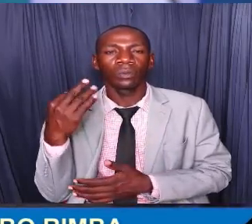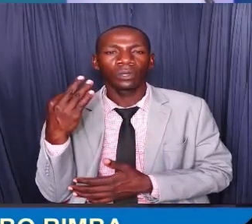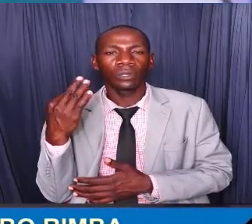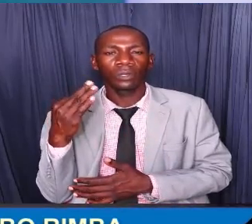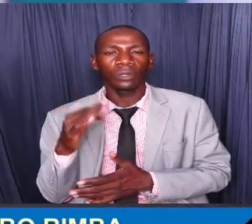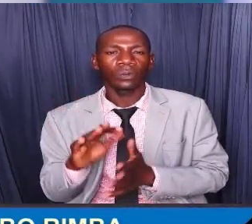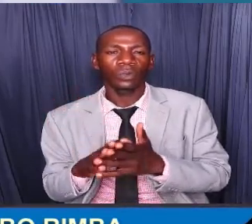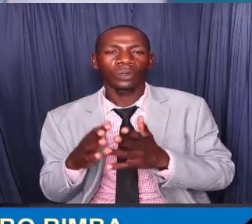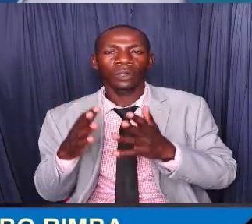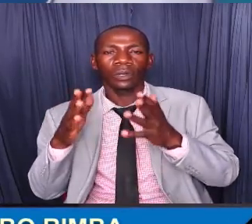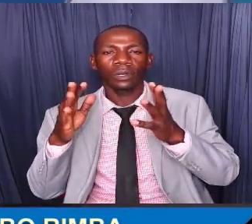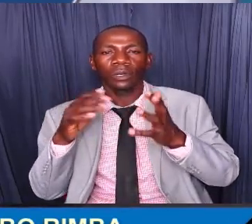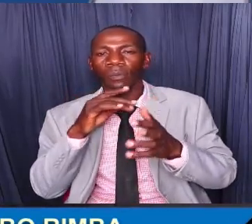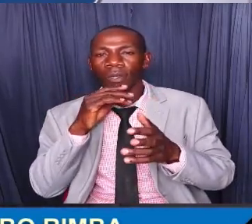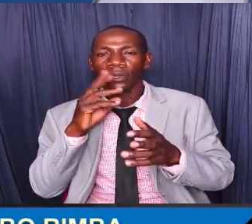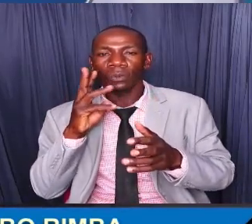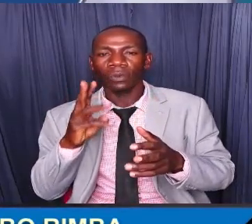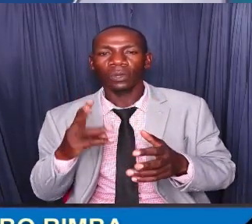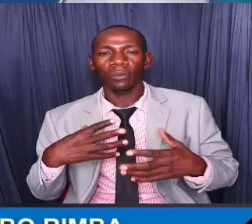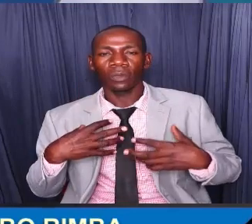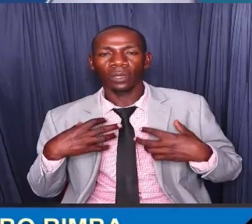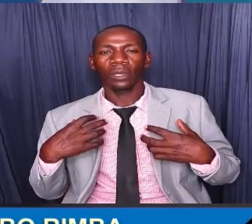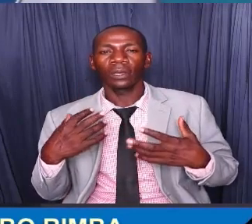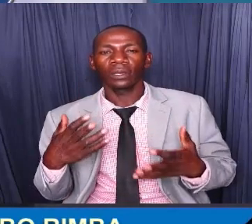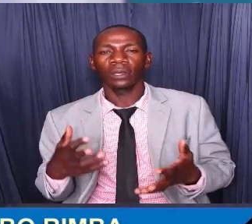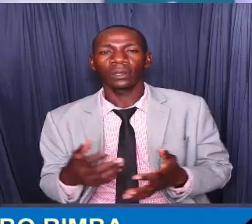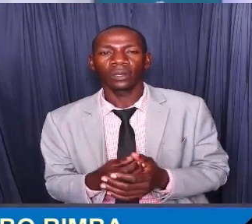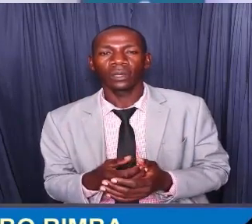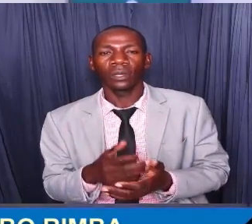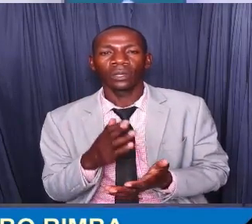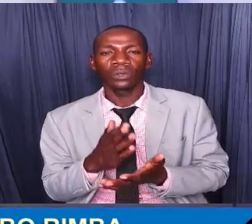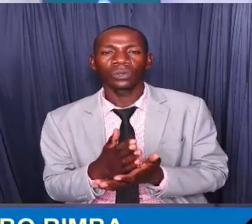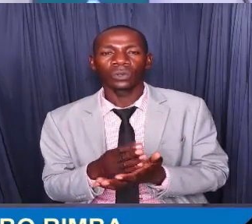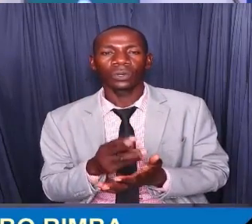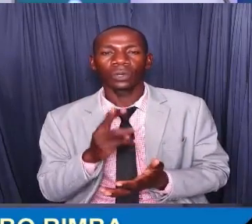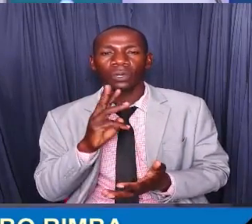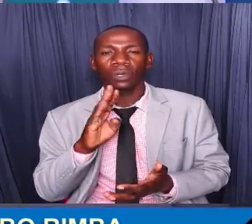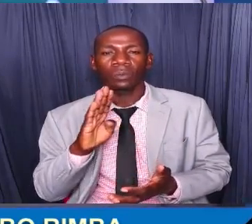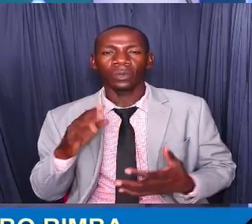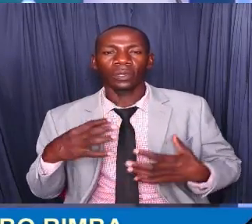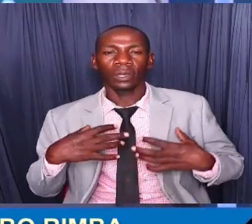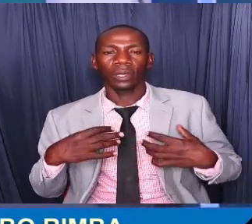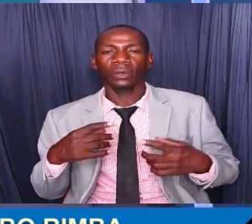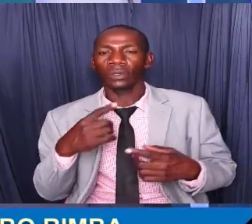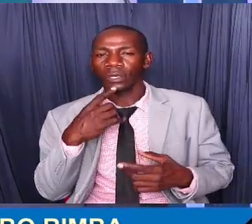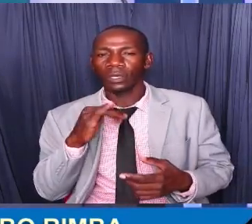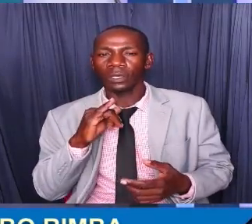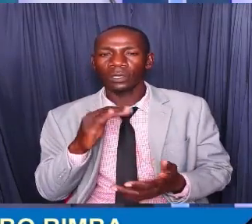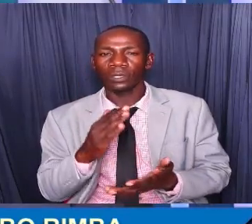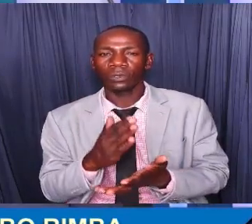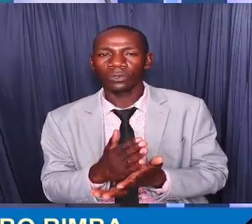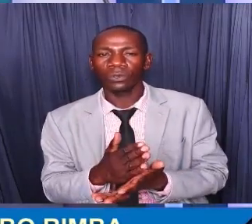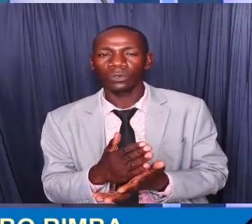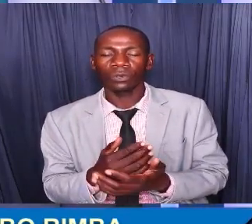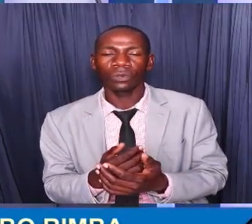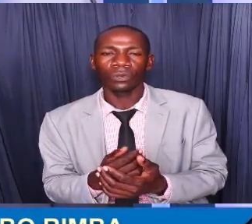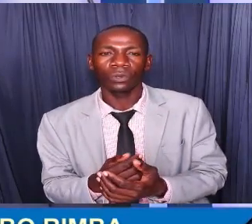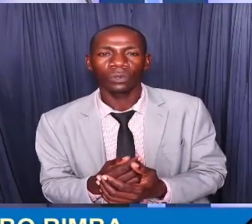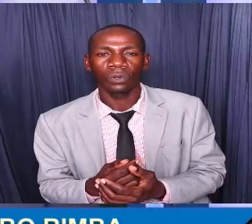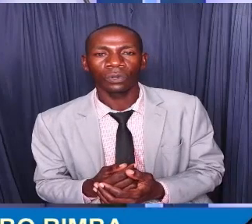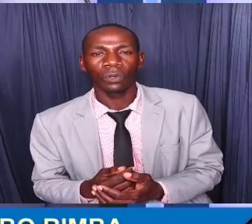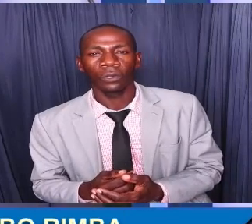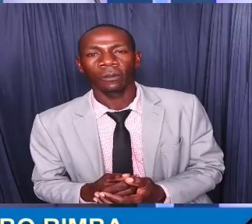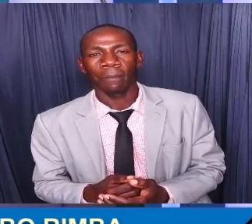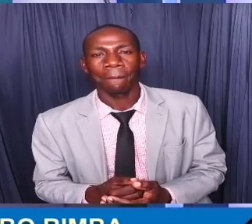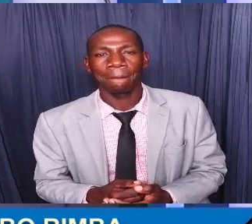amepongeza kabisa ndugu yaonekana leo utapona. Even the preacher has guided kabisa you. Kabisa wewe hii uliyosema ndio kweli kabisa. Truly whatever you said it's really true.